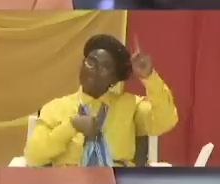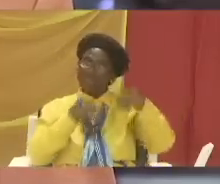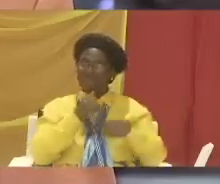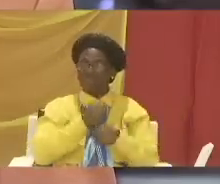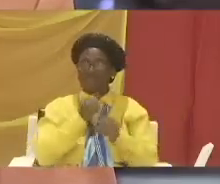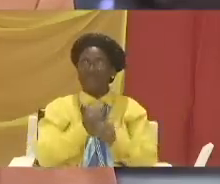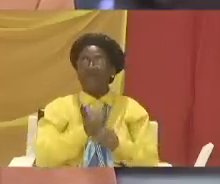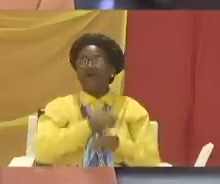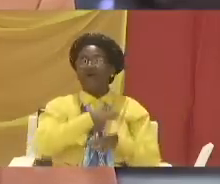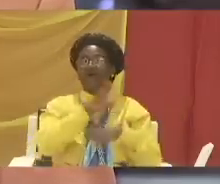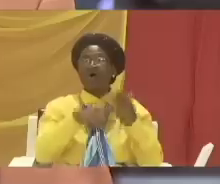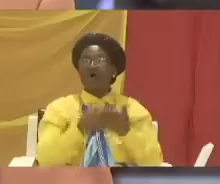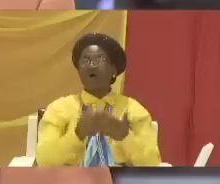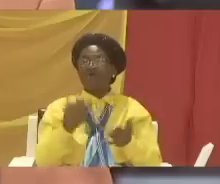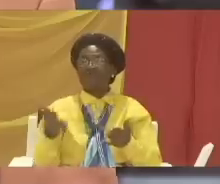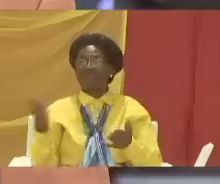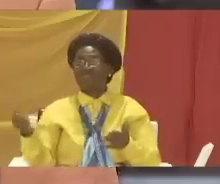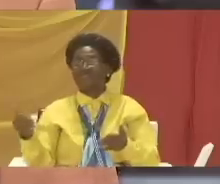new.